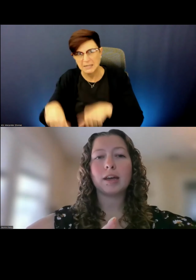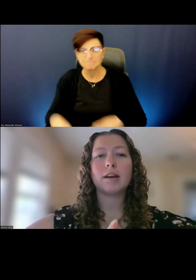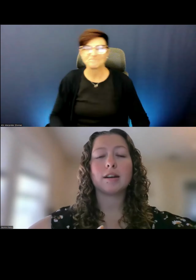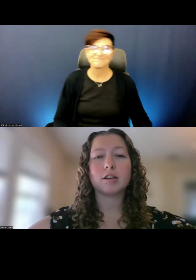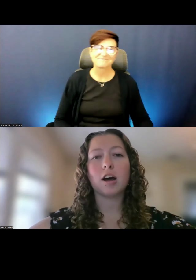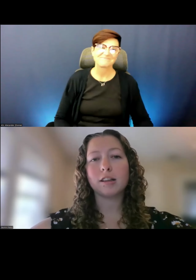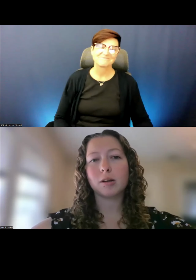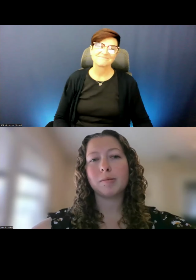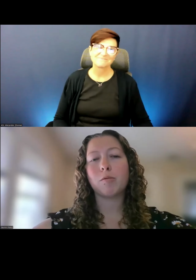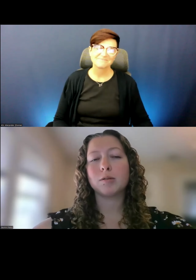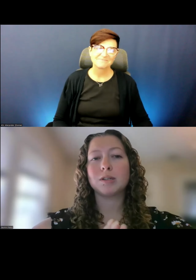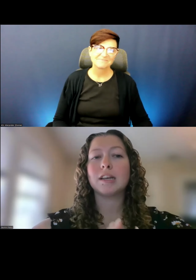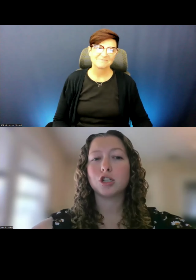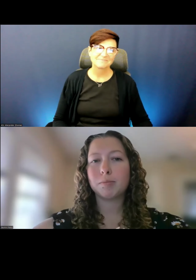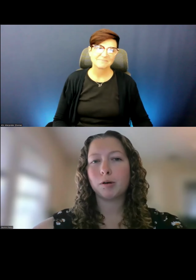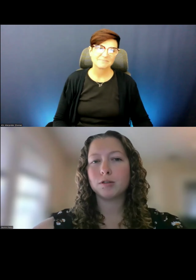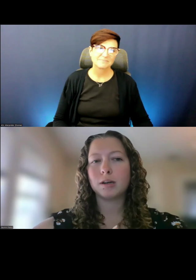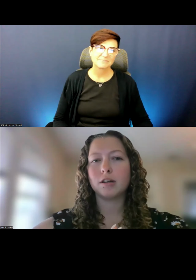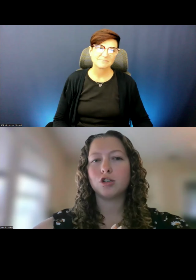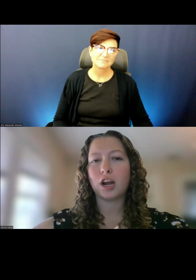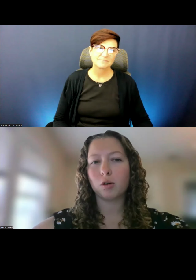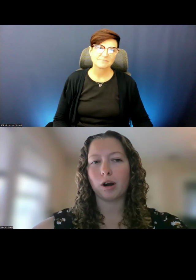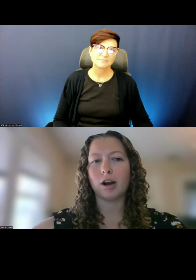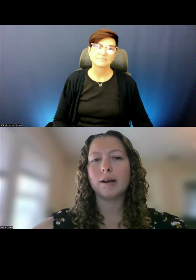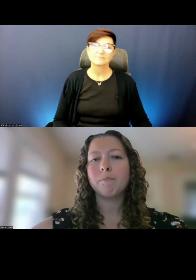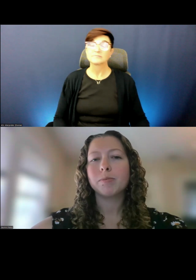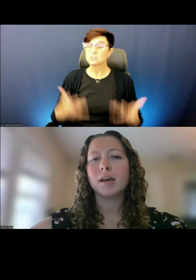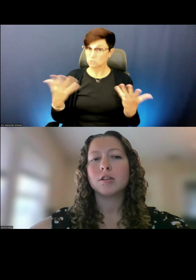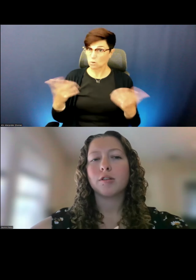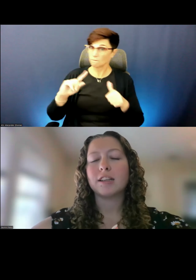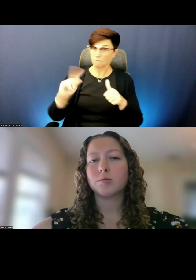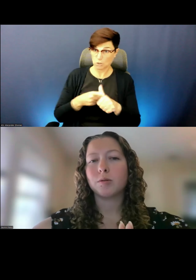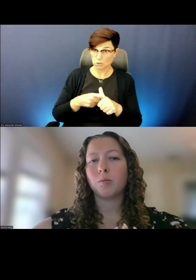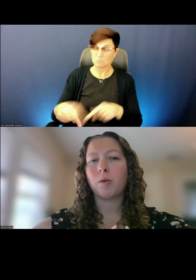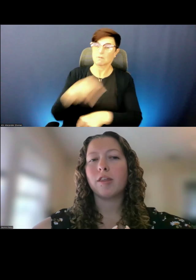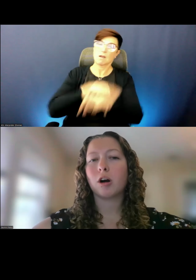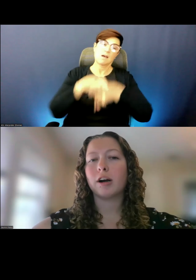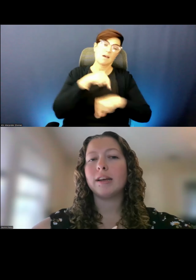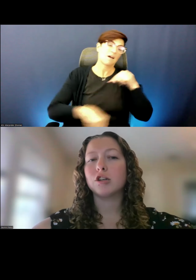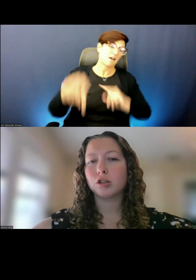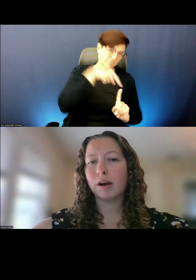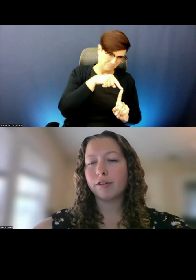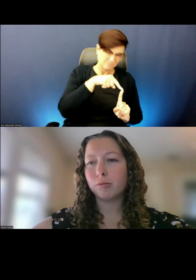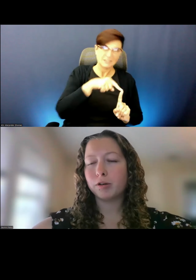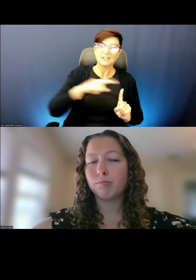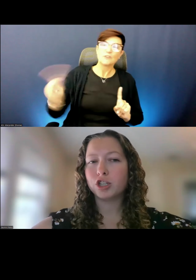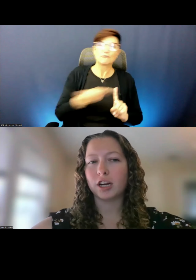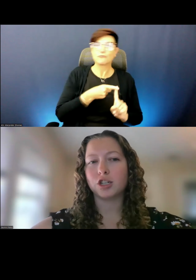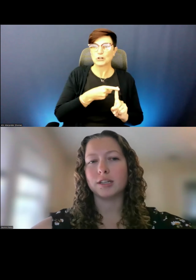we can talk a little bit about what was initially proposed in January. So that's when there are initial